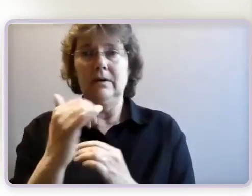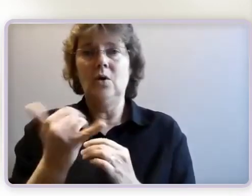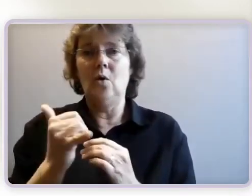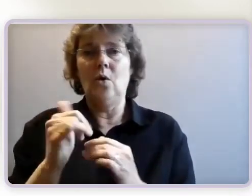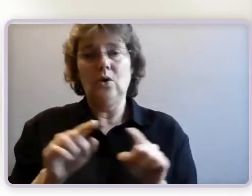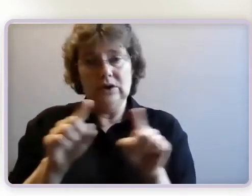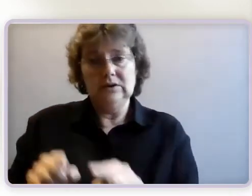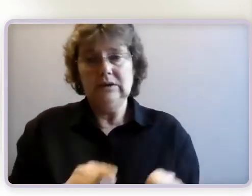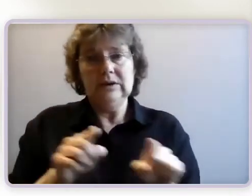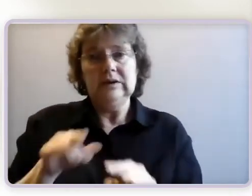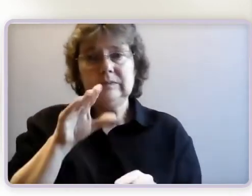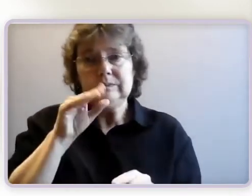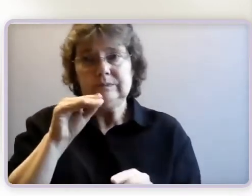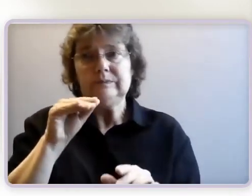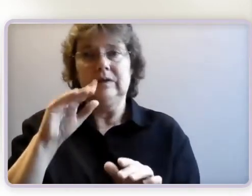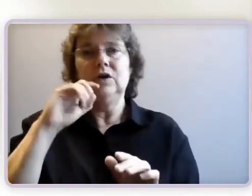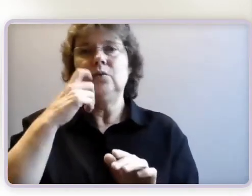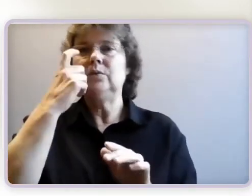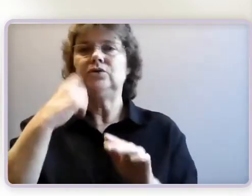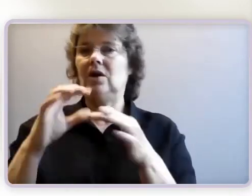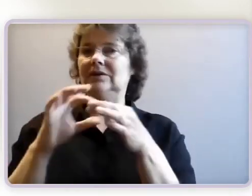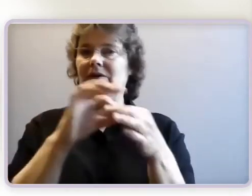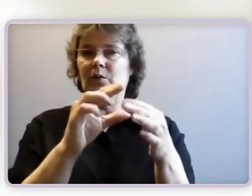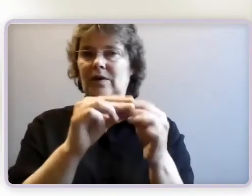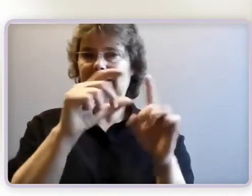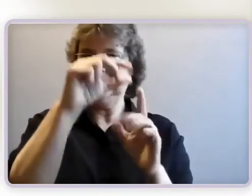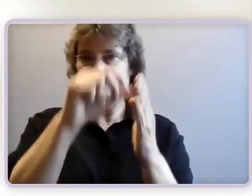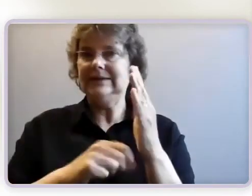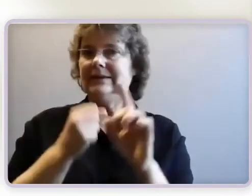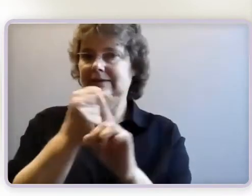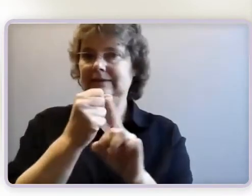we would try to connect them to a disability advocate for assistance.